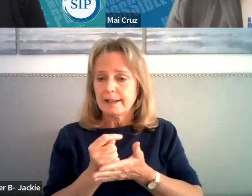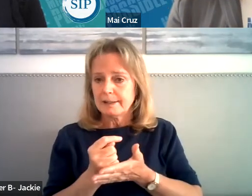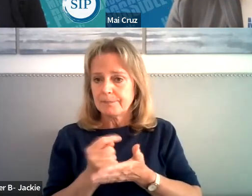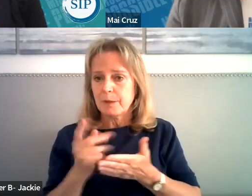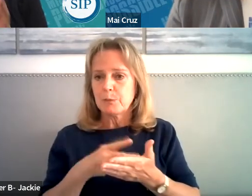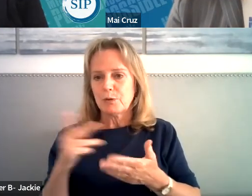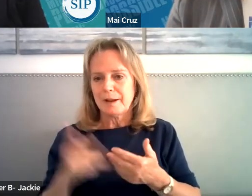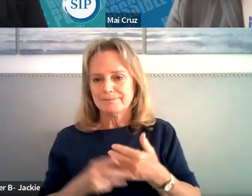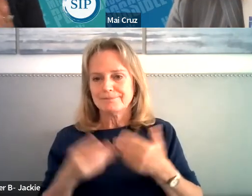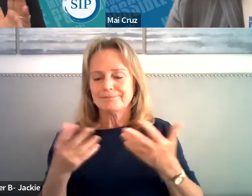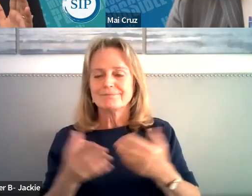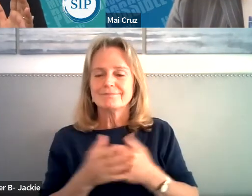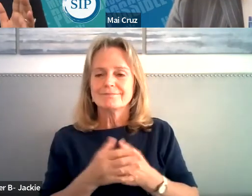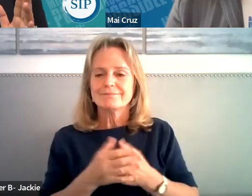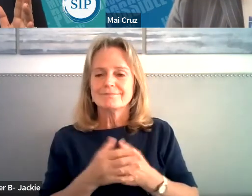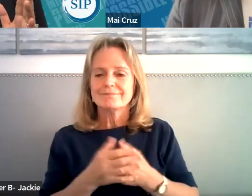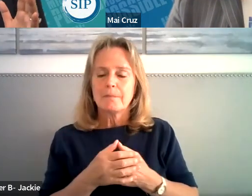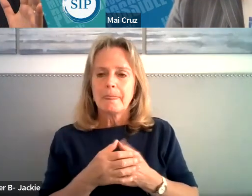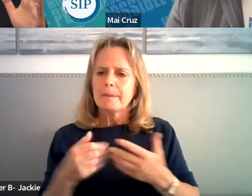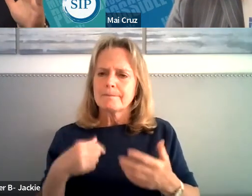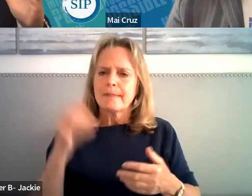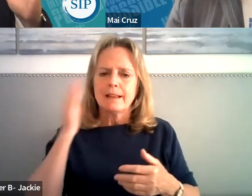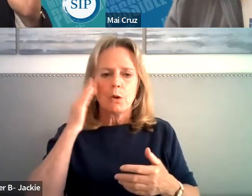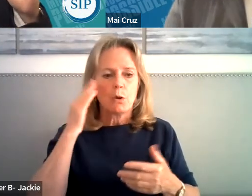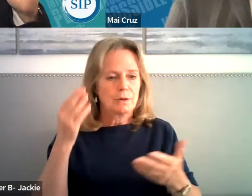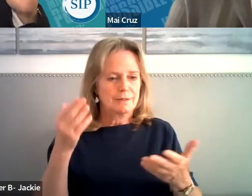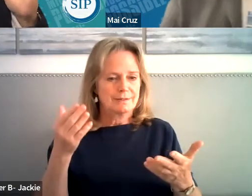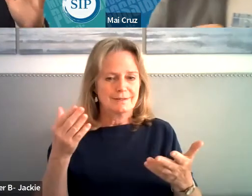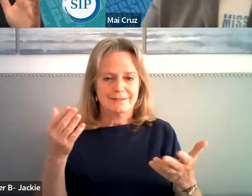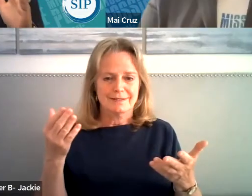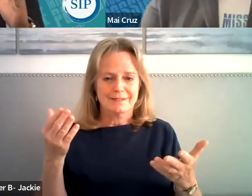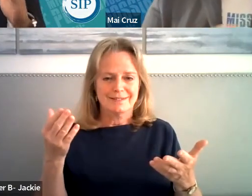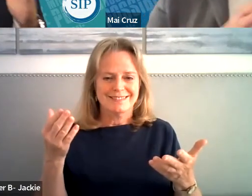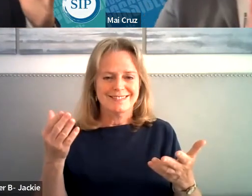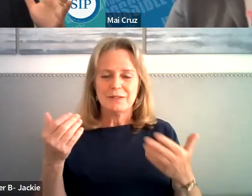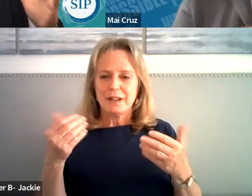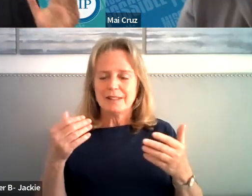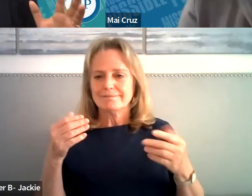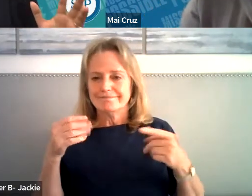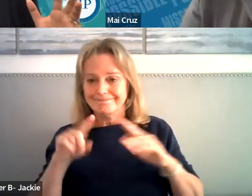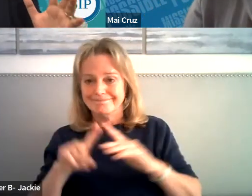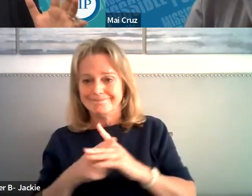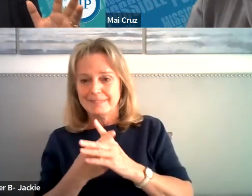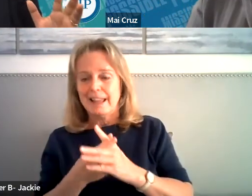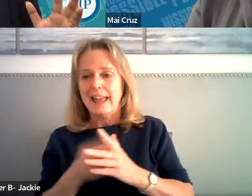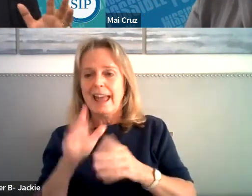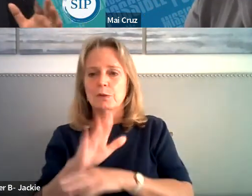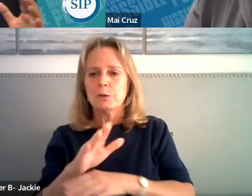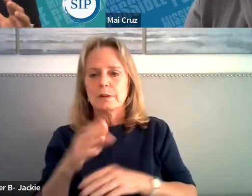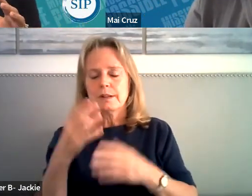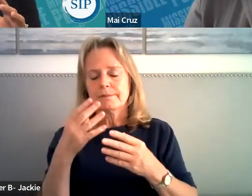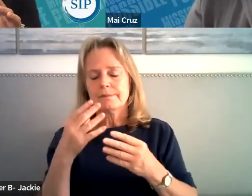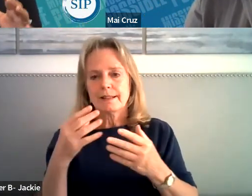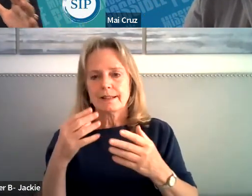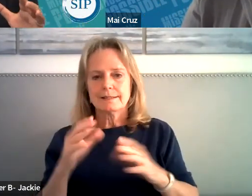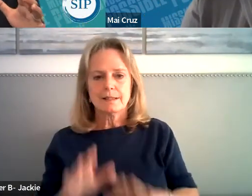program. And I know that we are heading into what we call the afternoon slump. And this